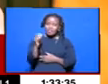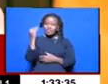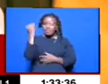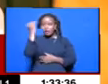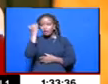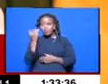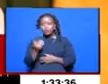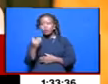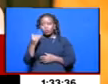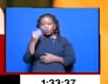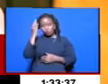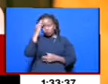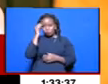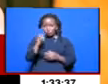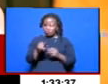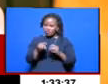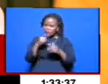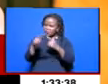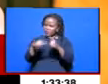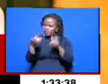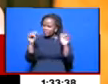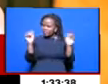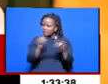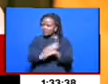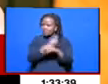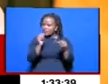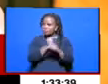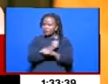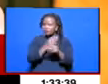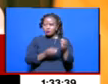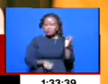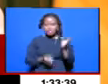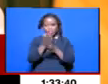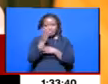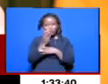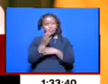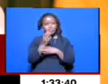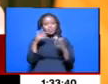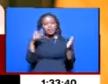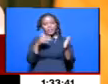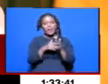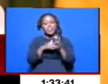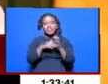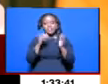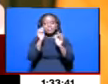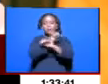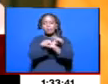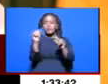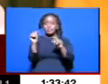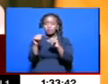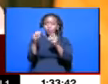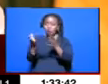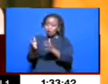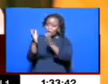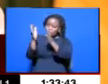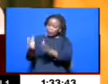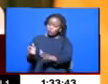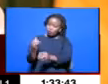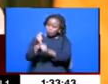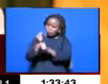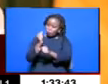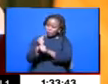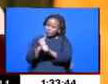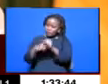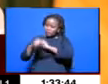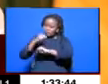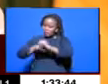such proceedings cannot be instituted against the president or a person performing the functions